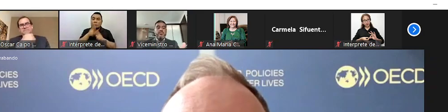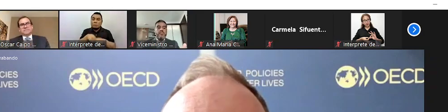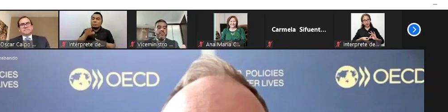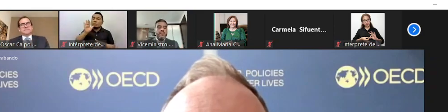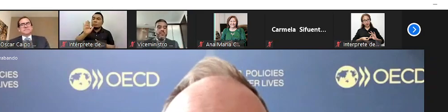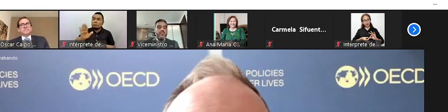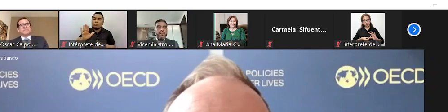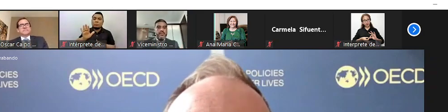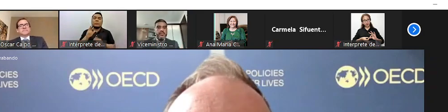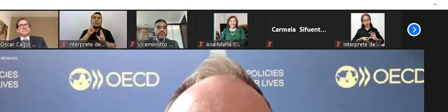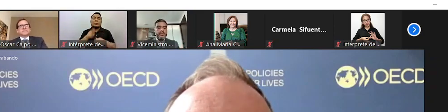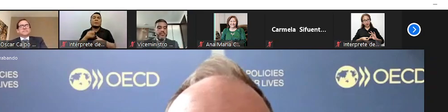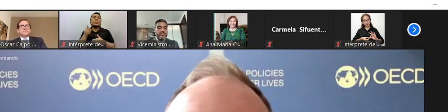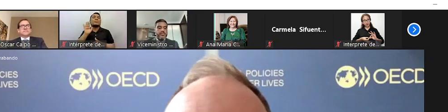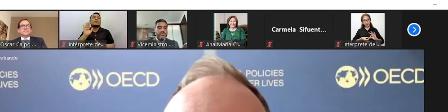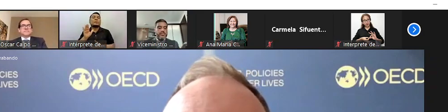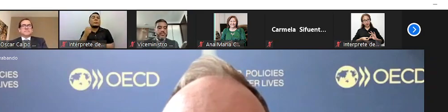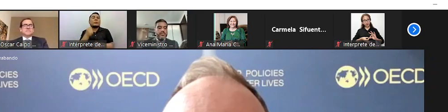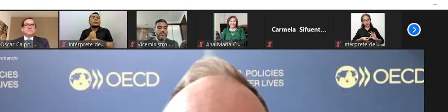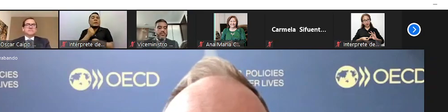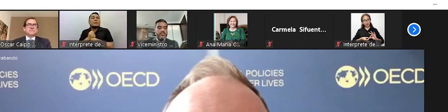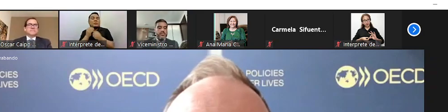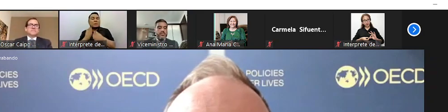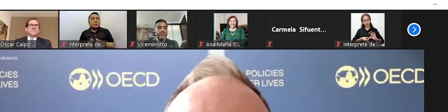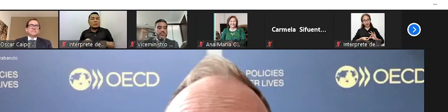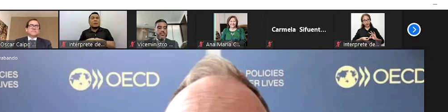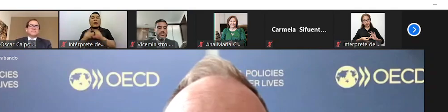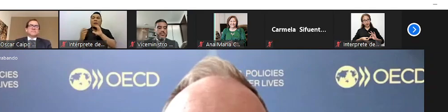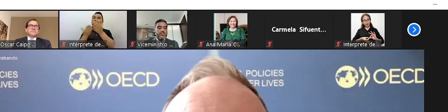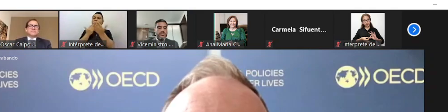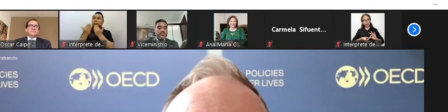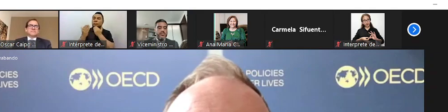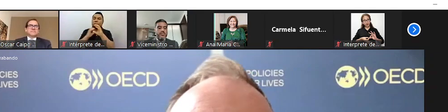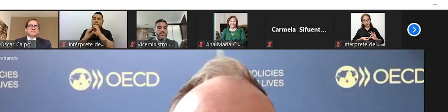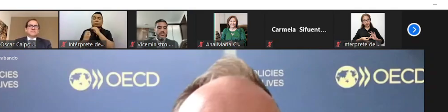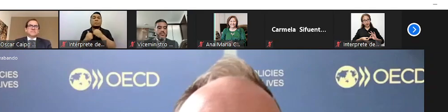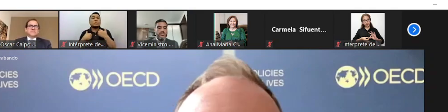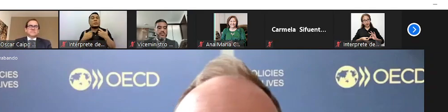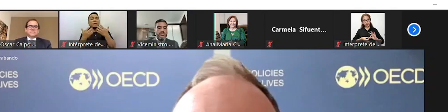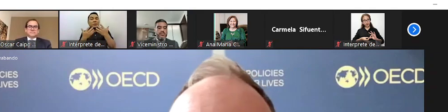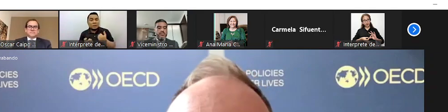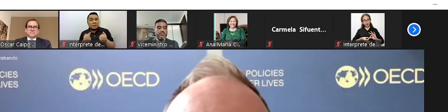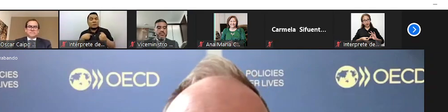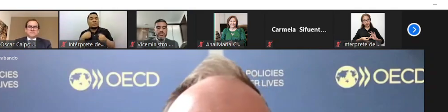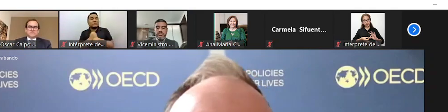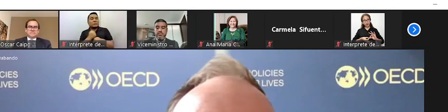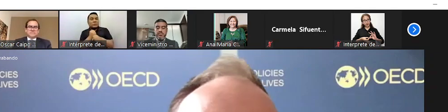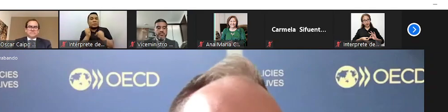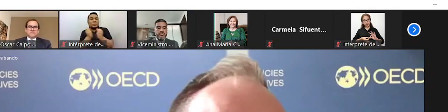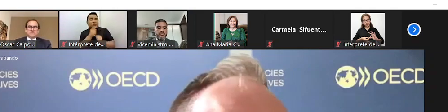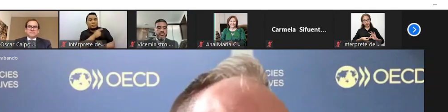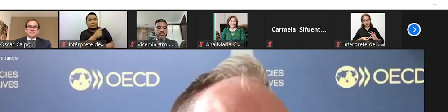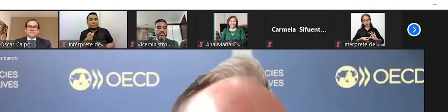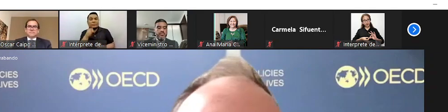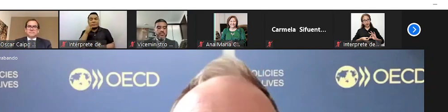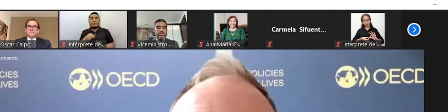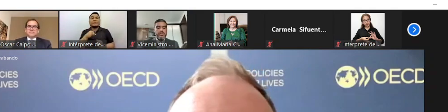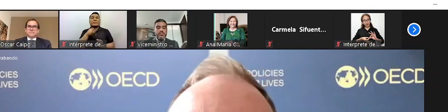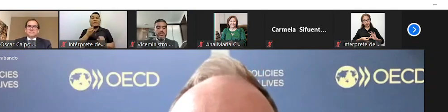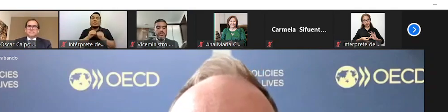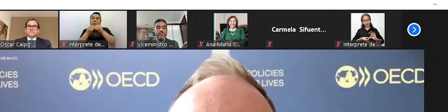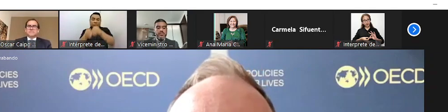working with with all of you as we now look to implementation ladies and gentlemen the